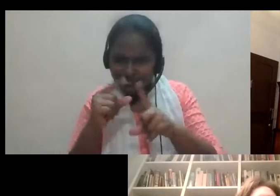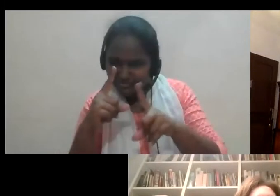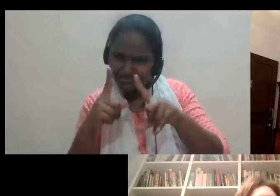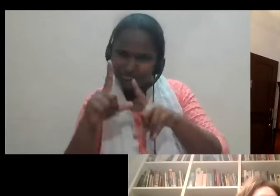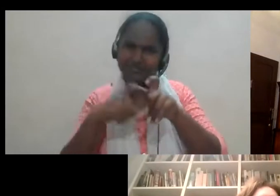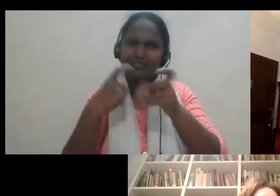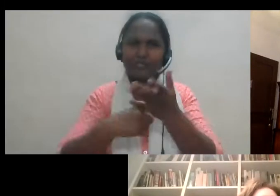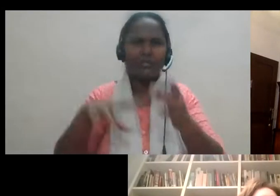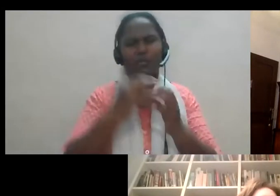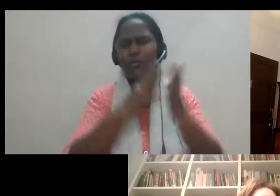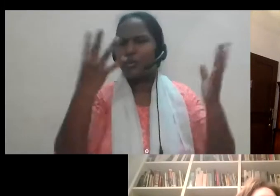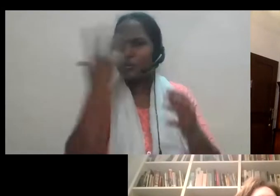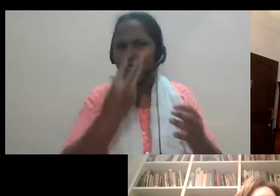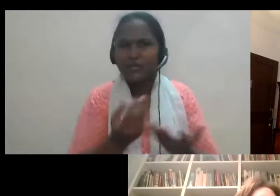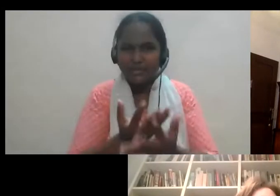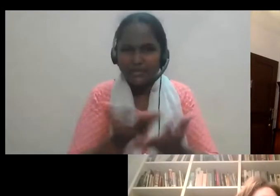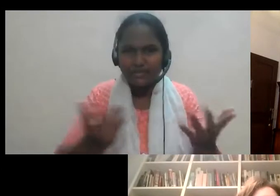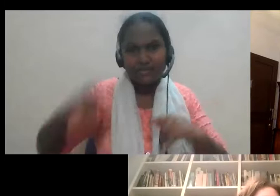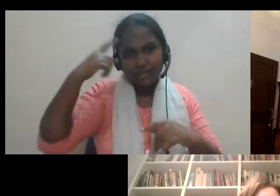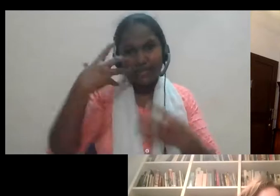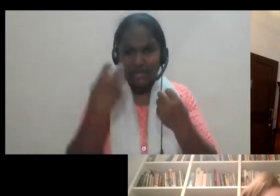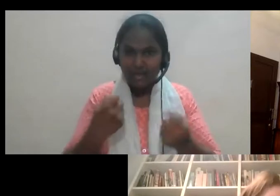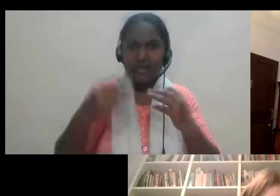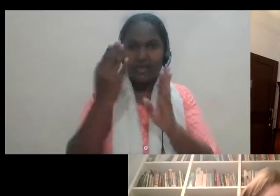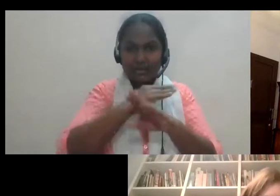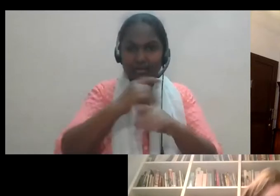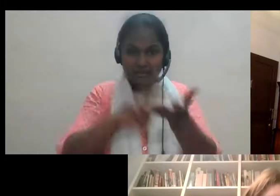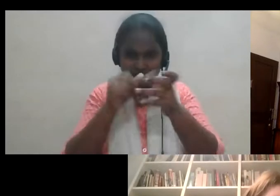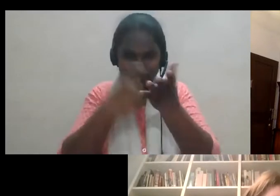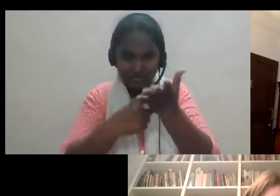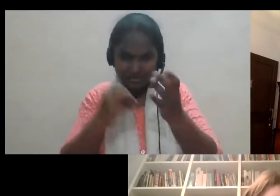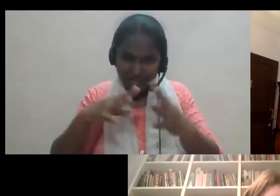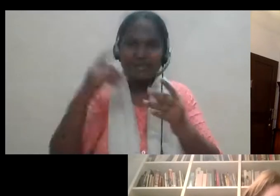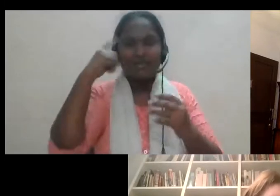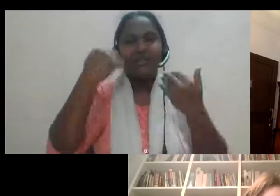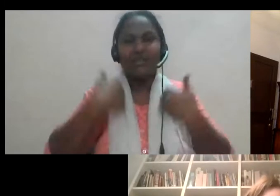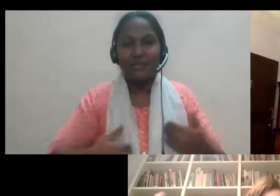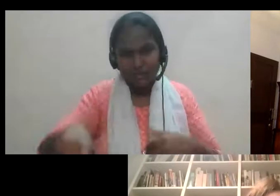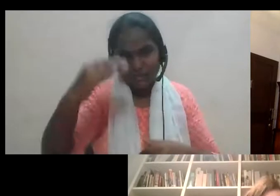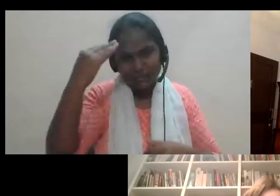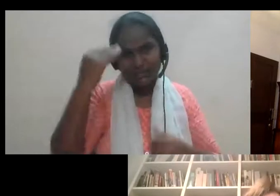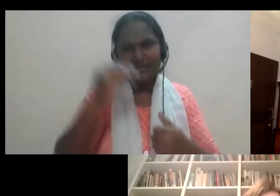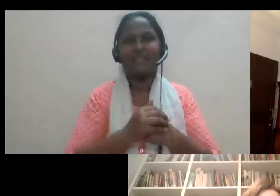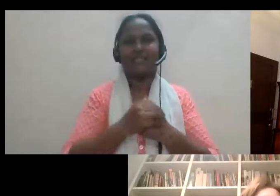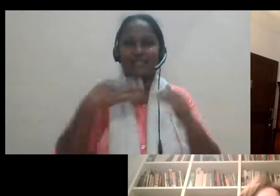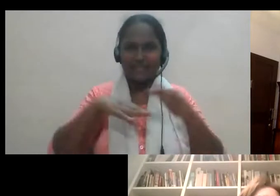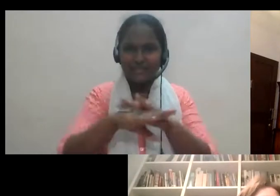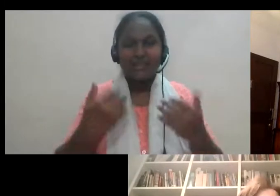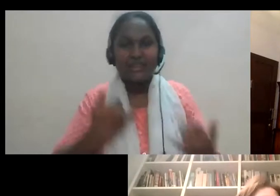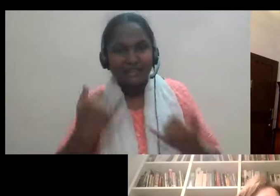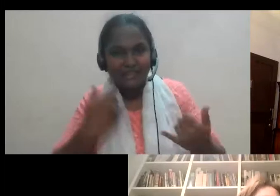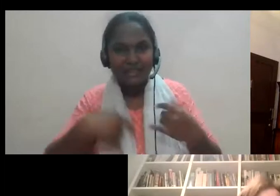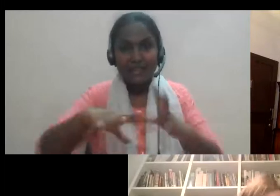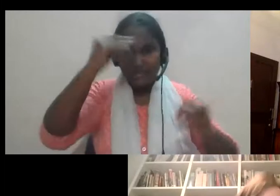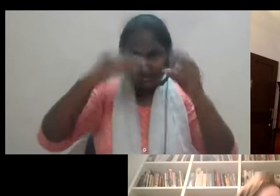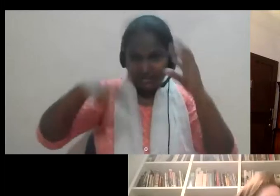most beautiful thing I think that a curator can have before an artist is humility, you know, and go into the studio and say, okay, I need to